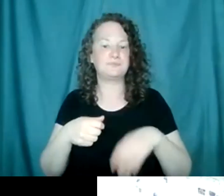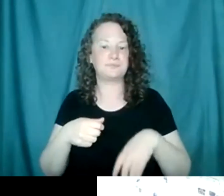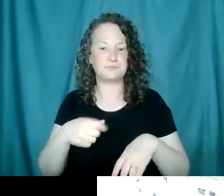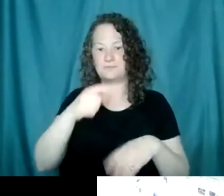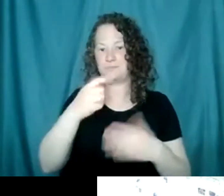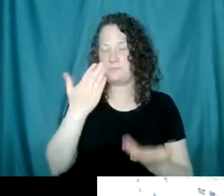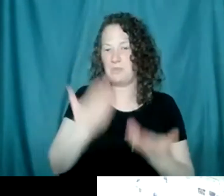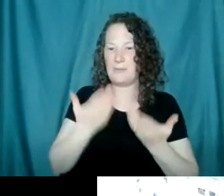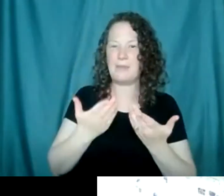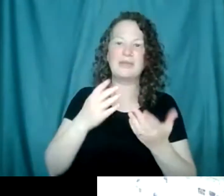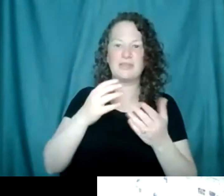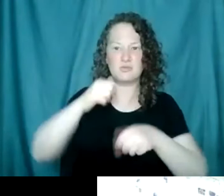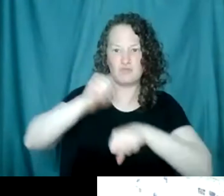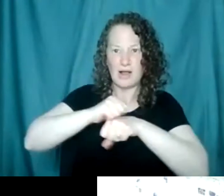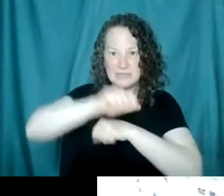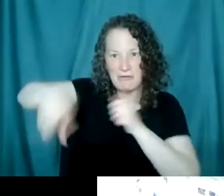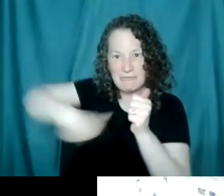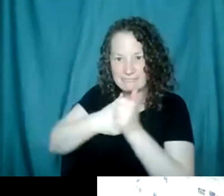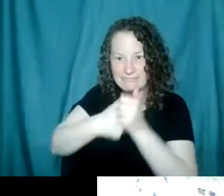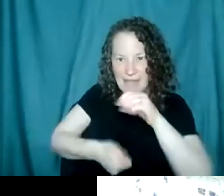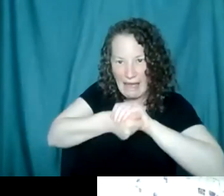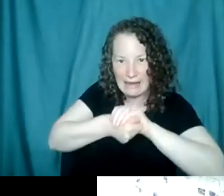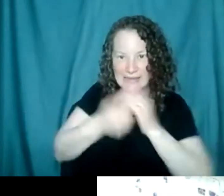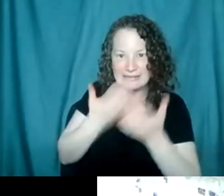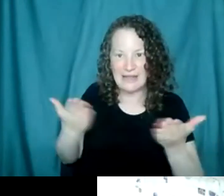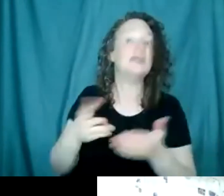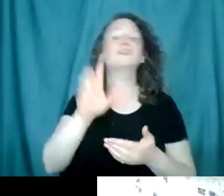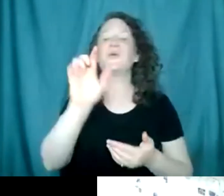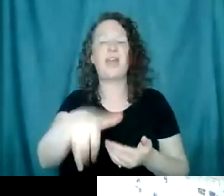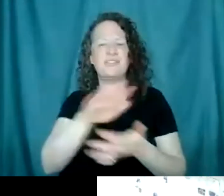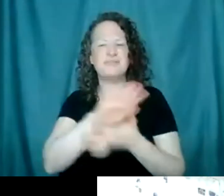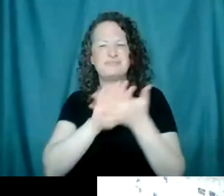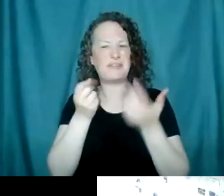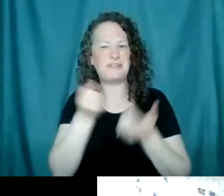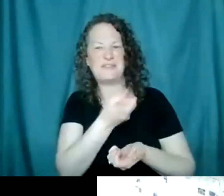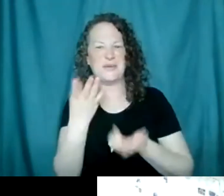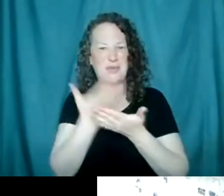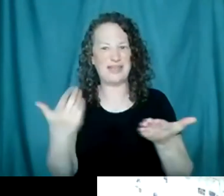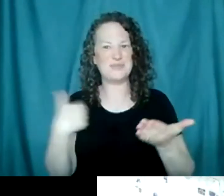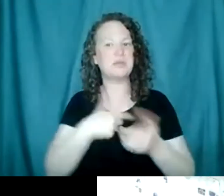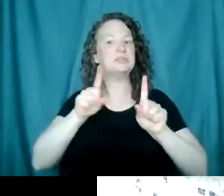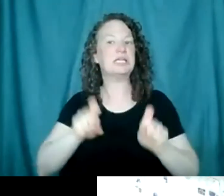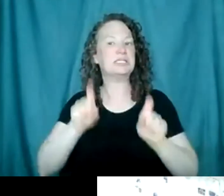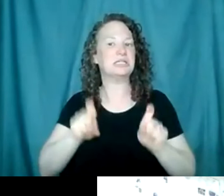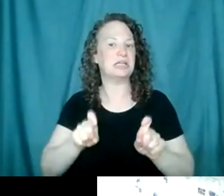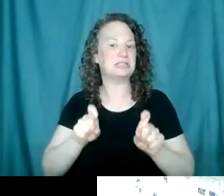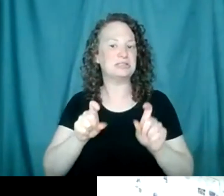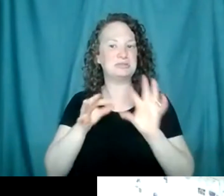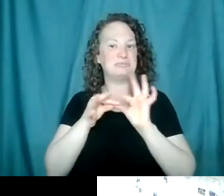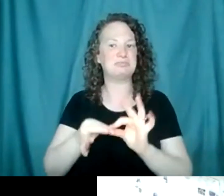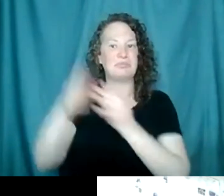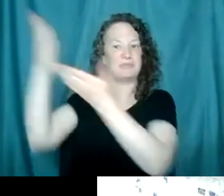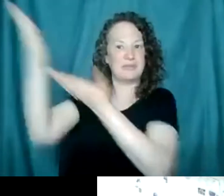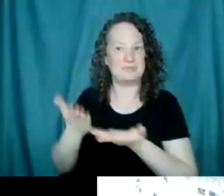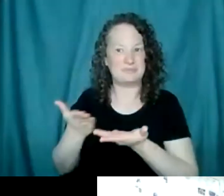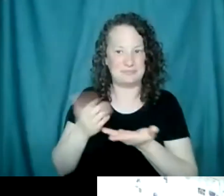them. So yeah, those are a few things that we are looking at with the